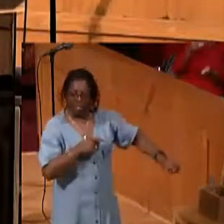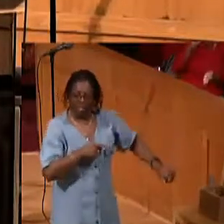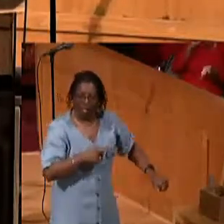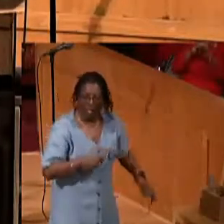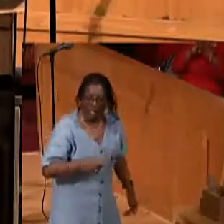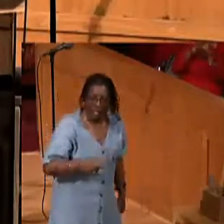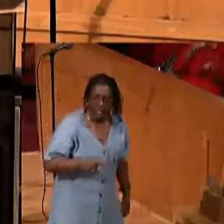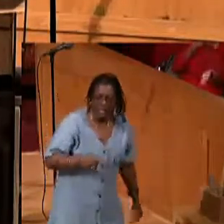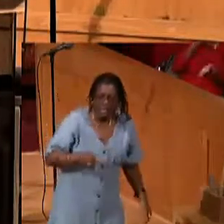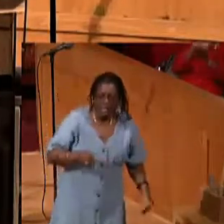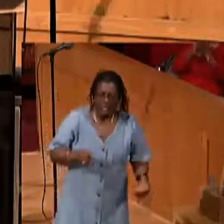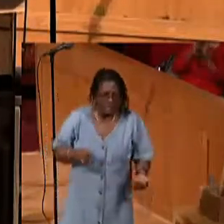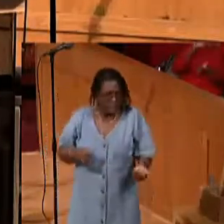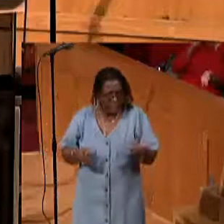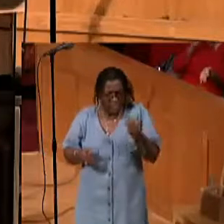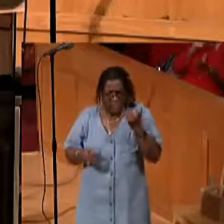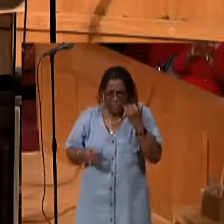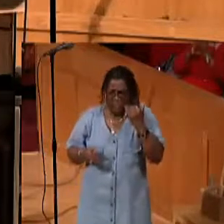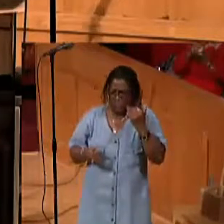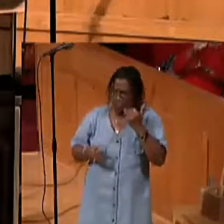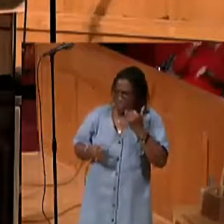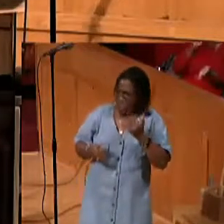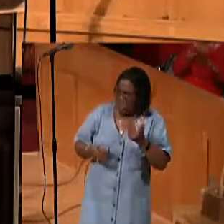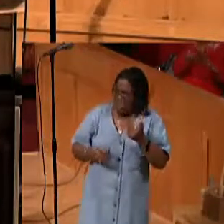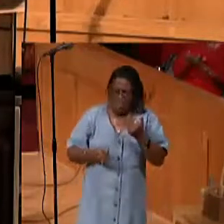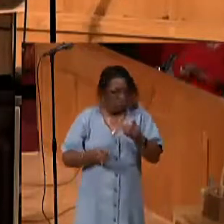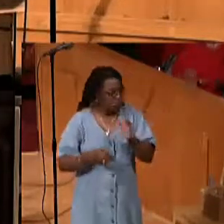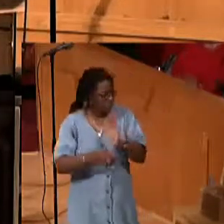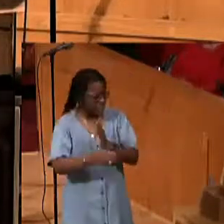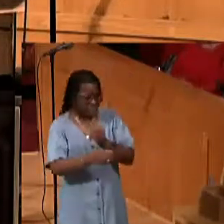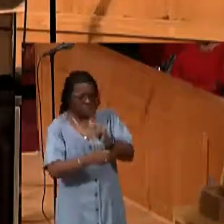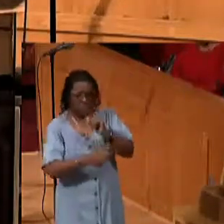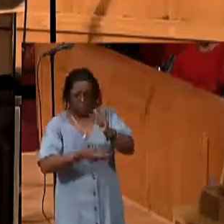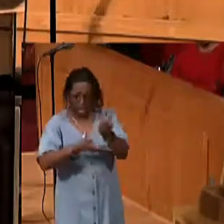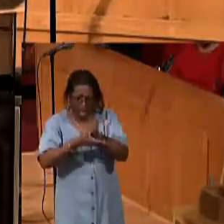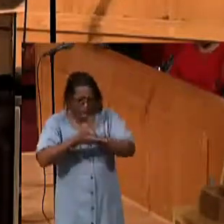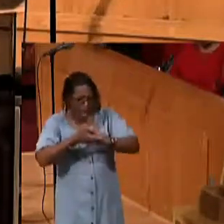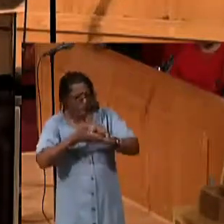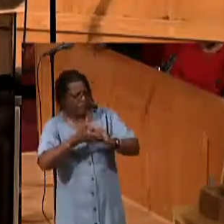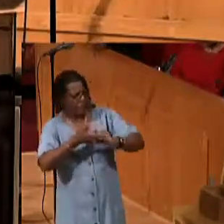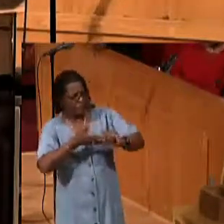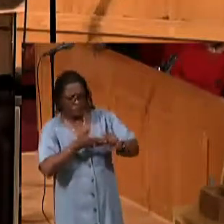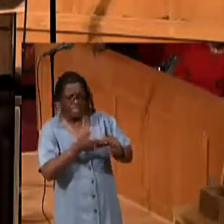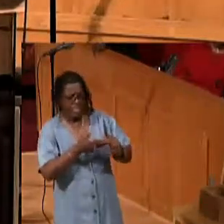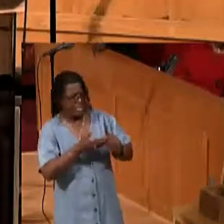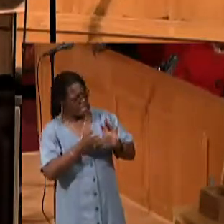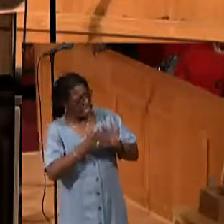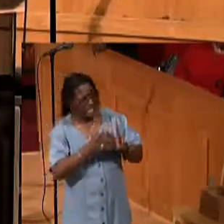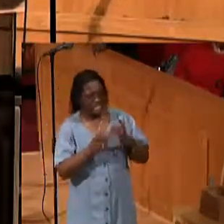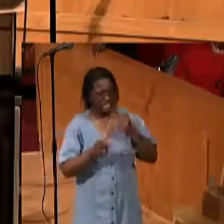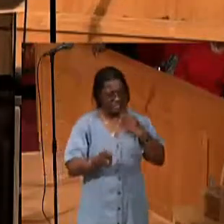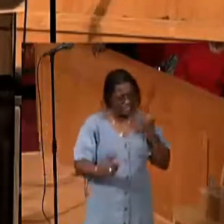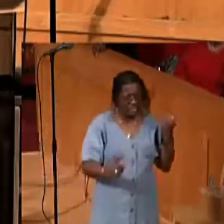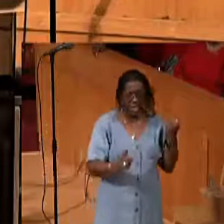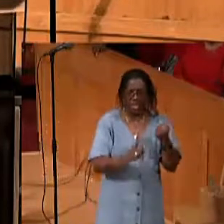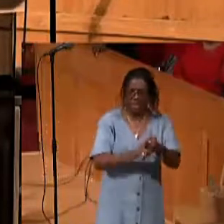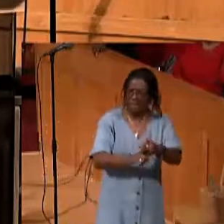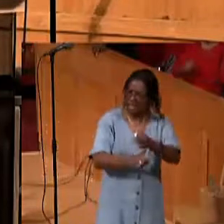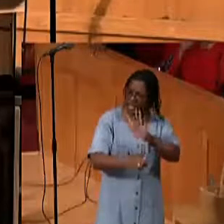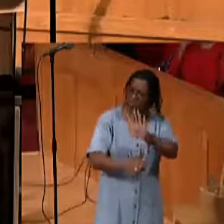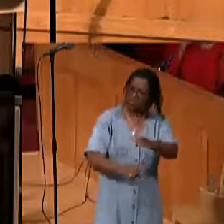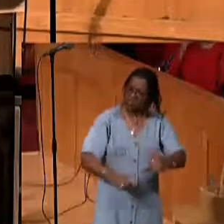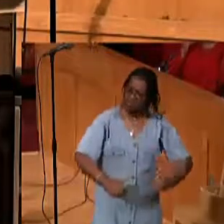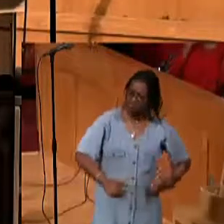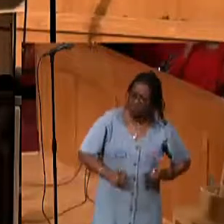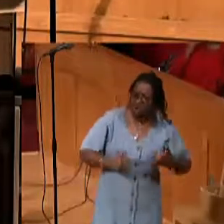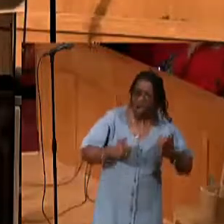and some that haven't even been written, haven't come up with. Amen. And call yourself, to have a witness here, a child of God.